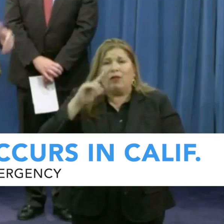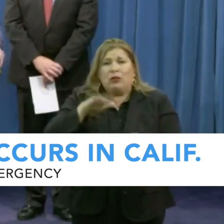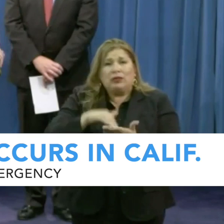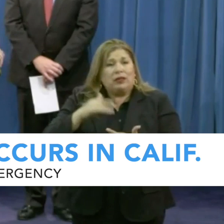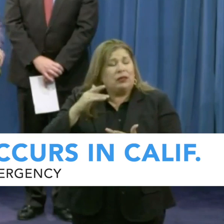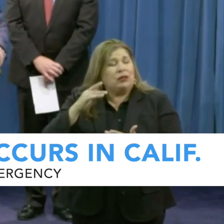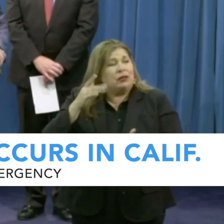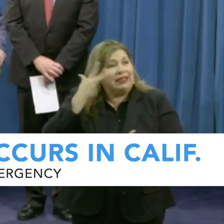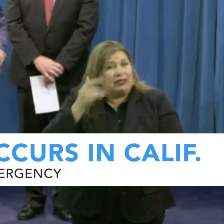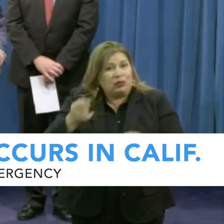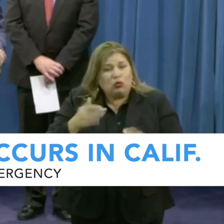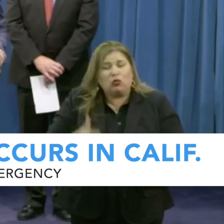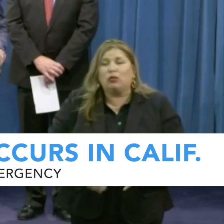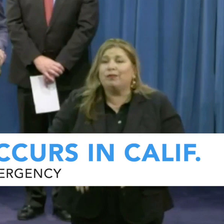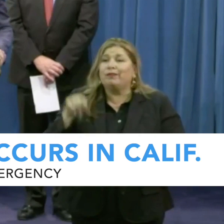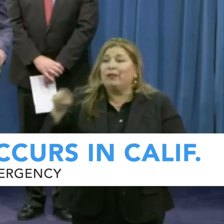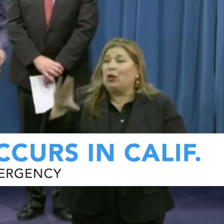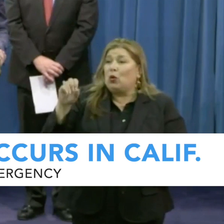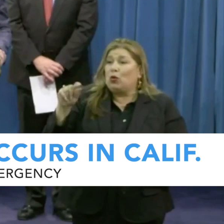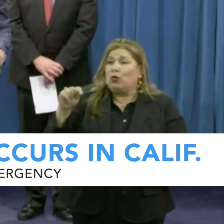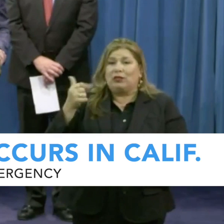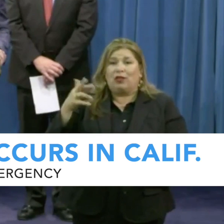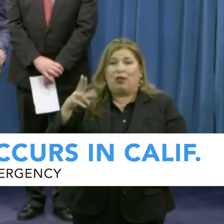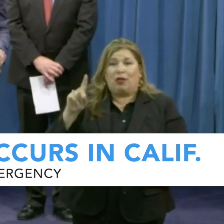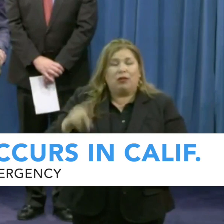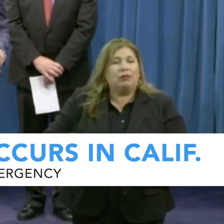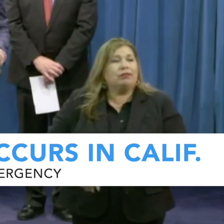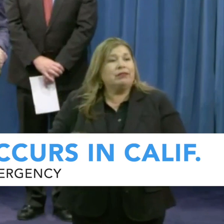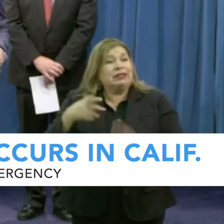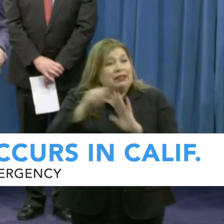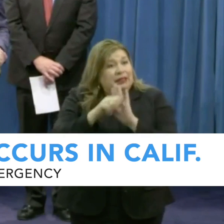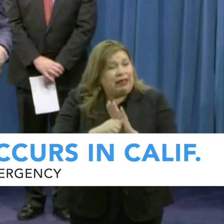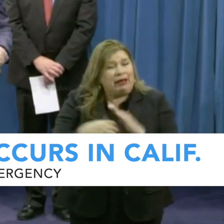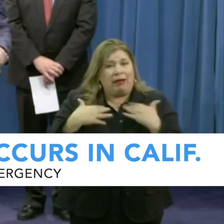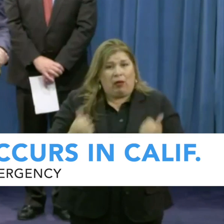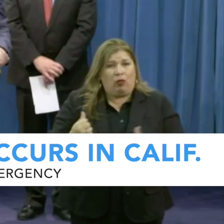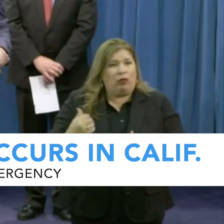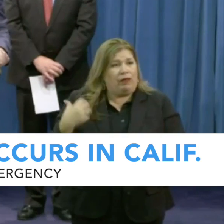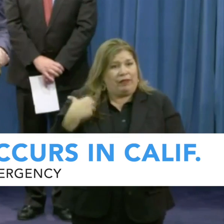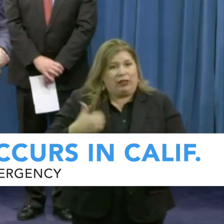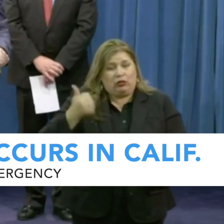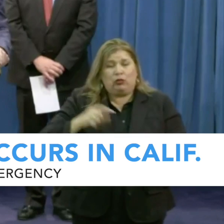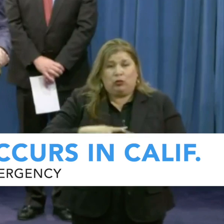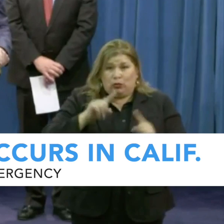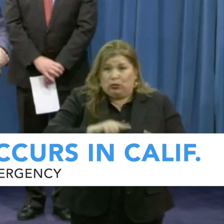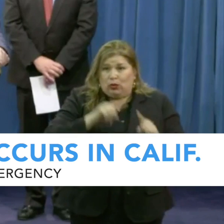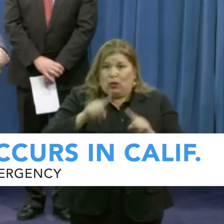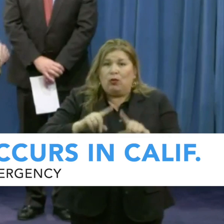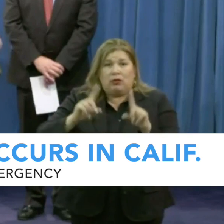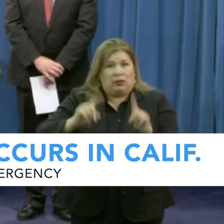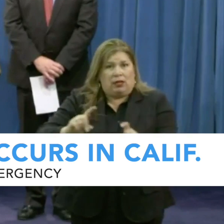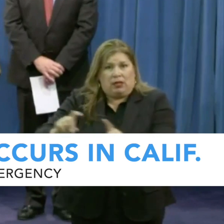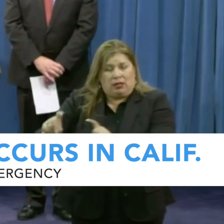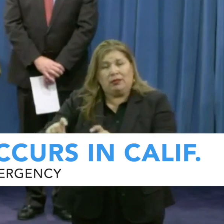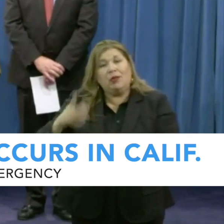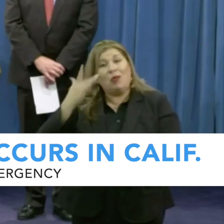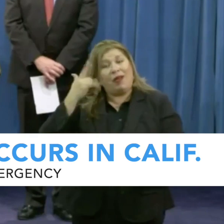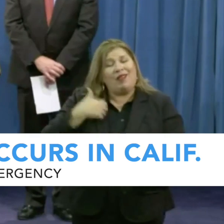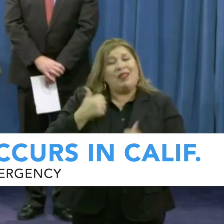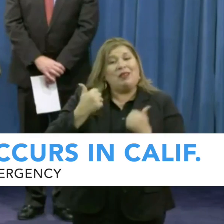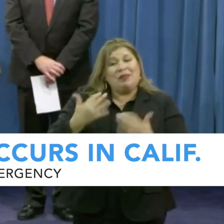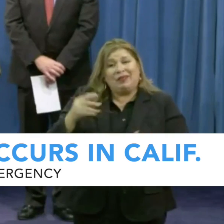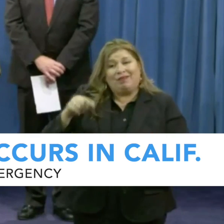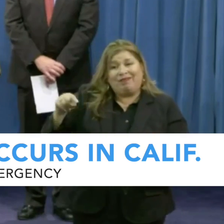California resident died Wednesday, bringing the total to 11 deaths. During a press conference, California Governor Gavin Newsom